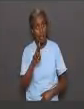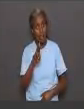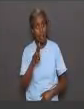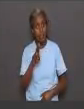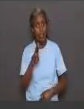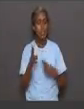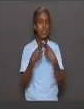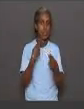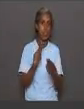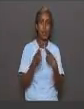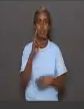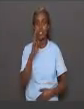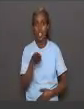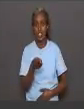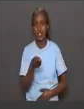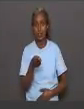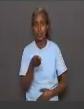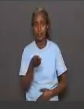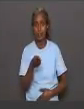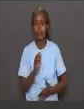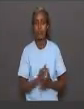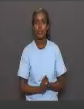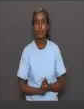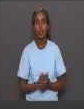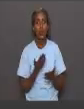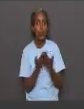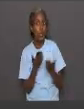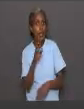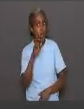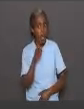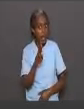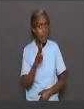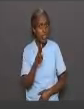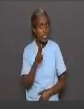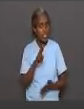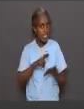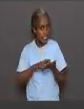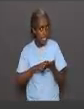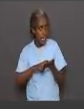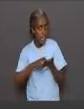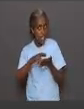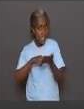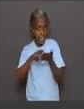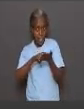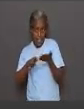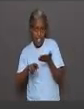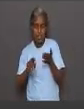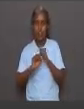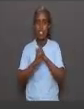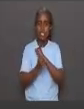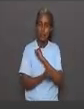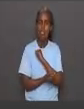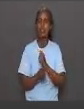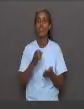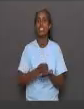r times h, where r is the radius of the base